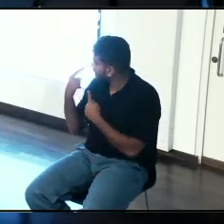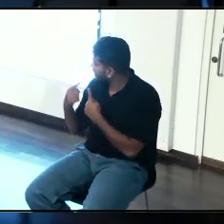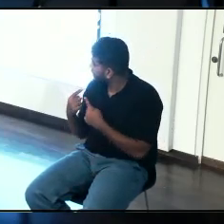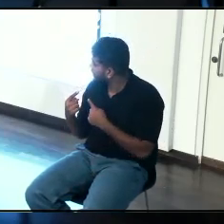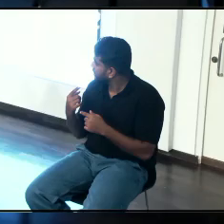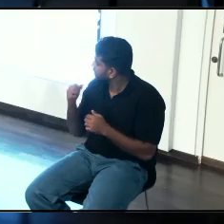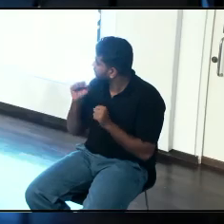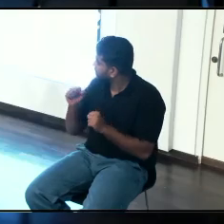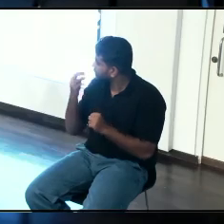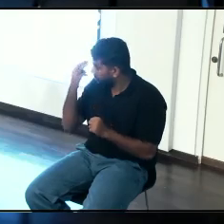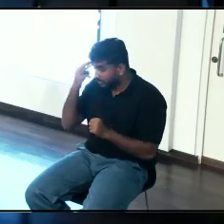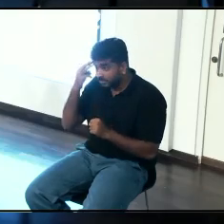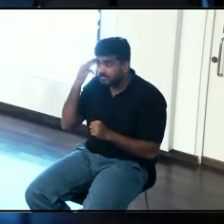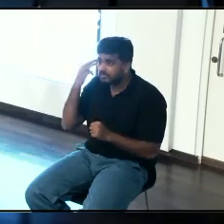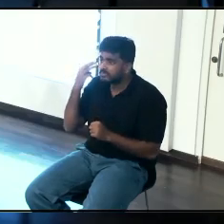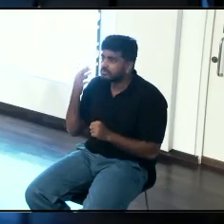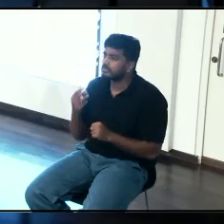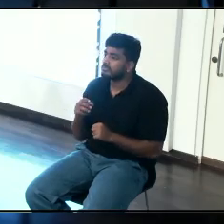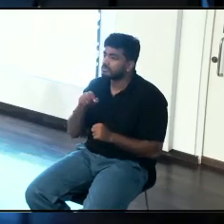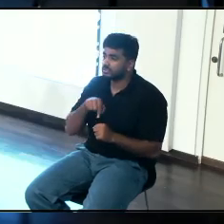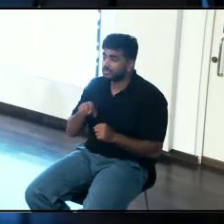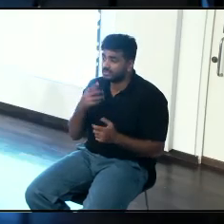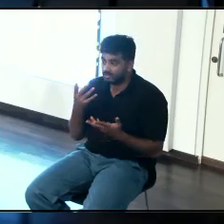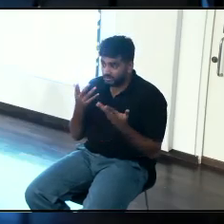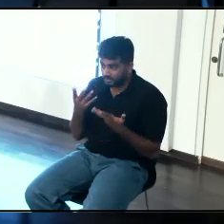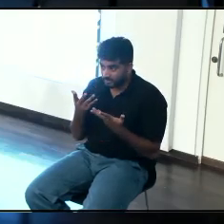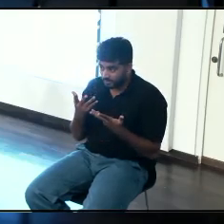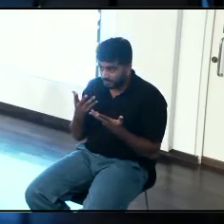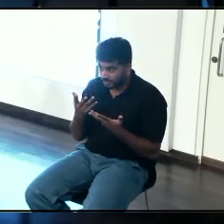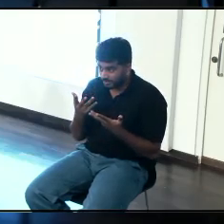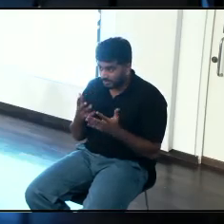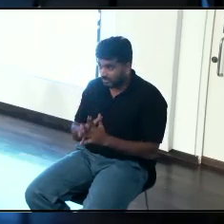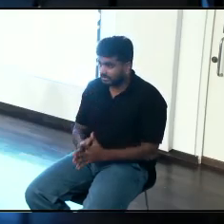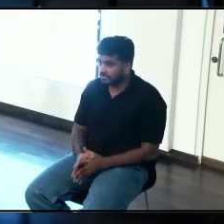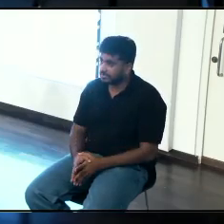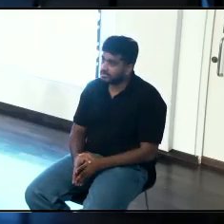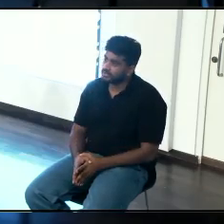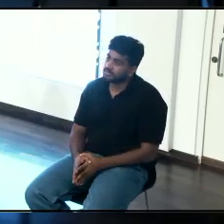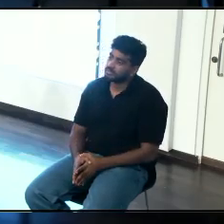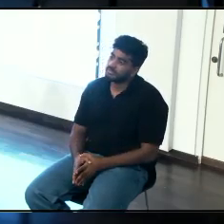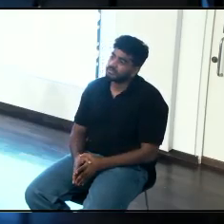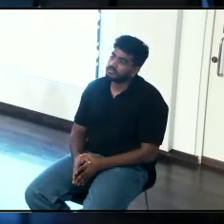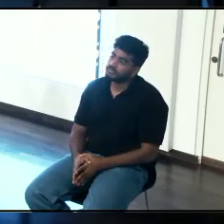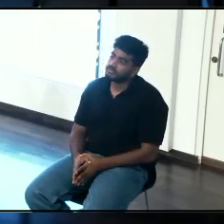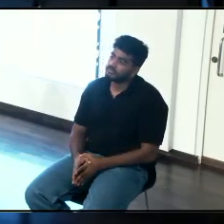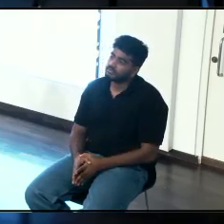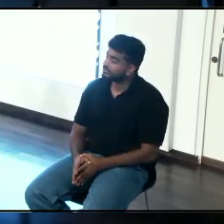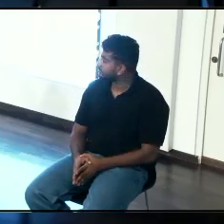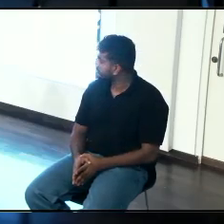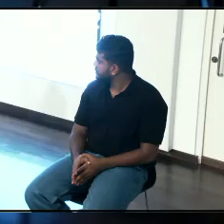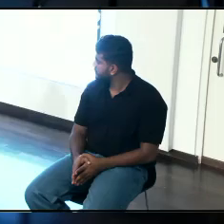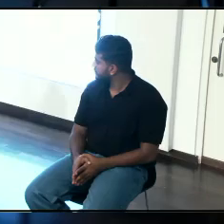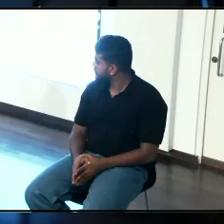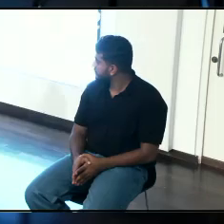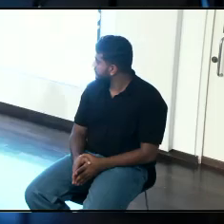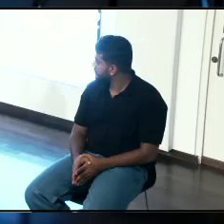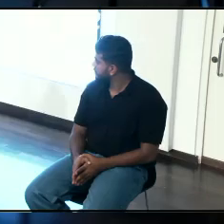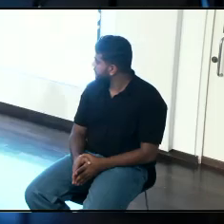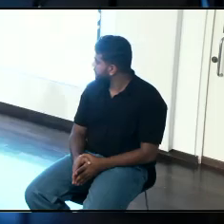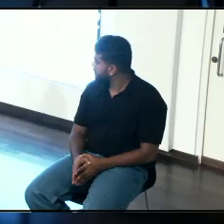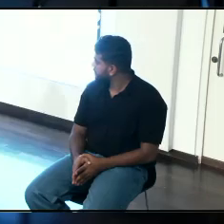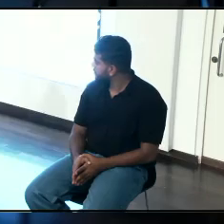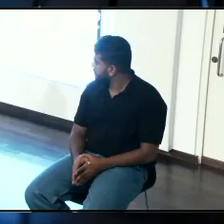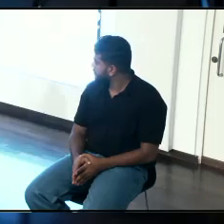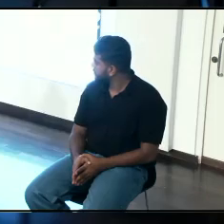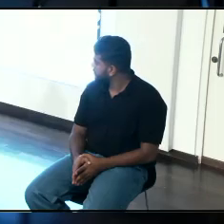memory and the where you lived in the early childhood days. Have you ever think about that? So in